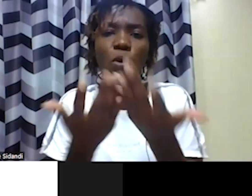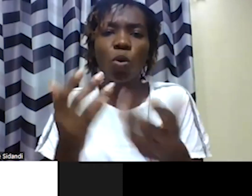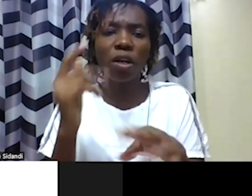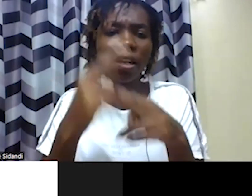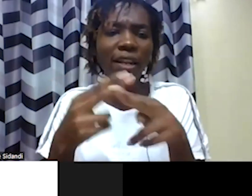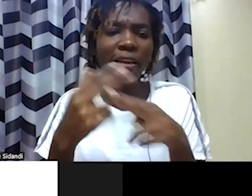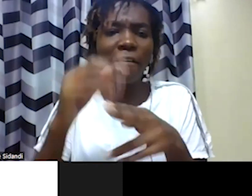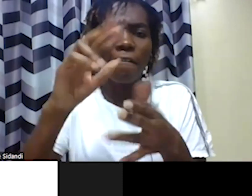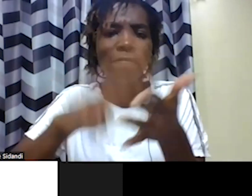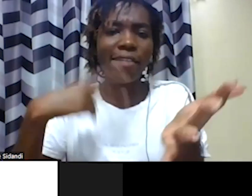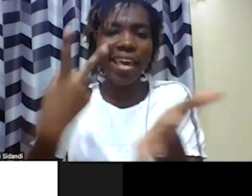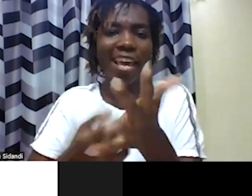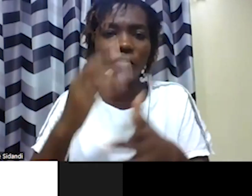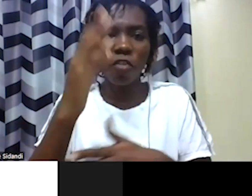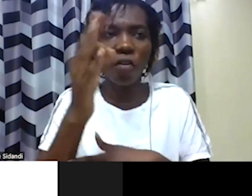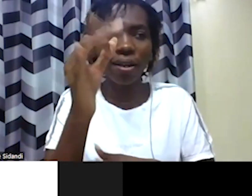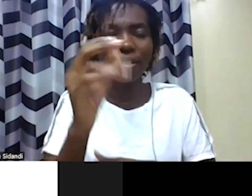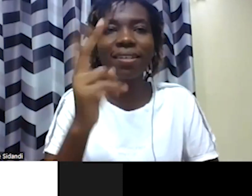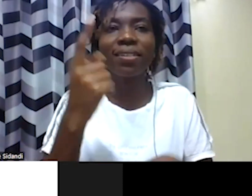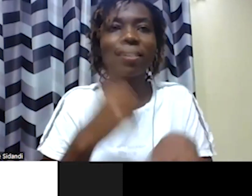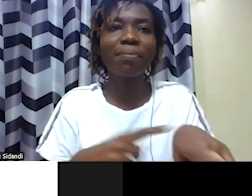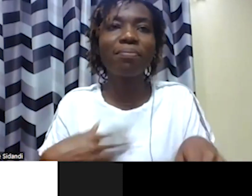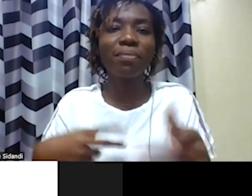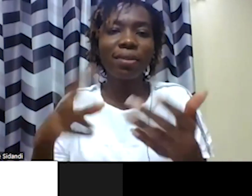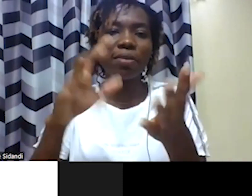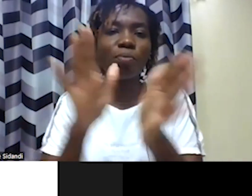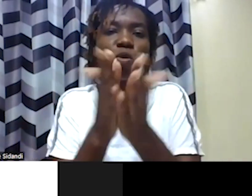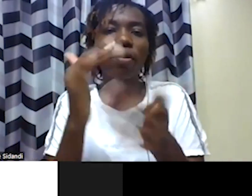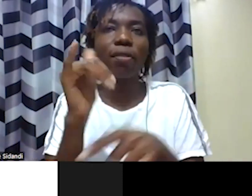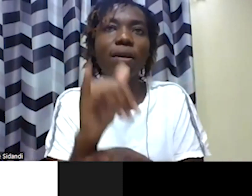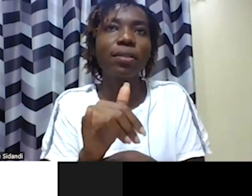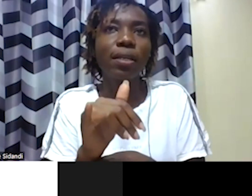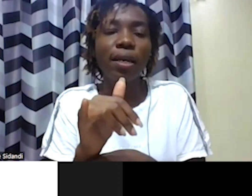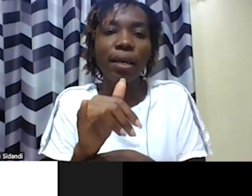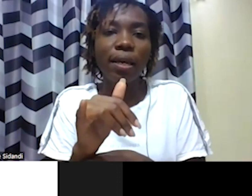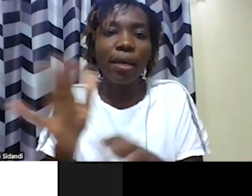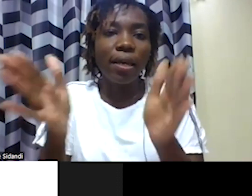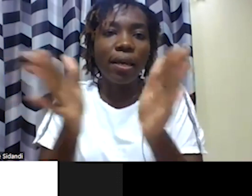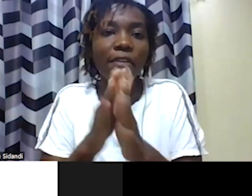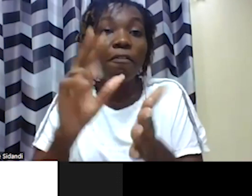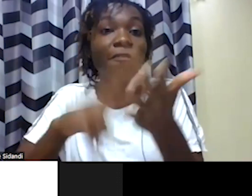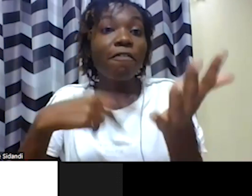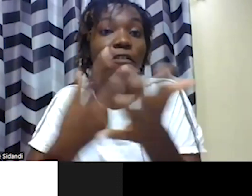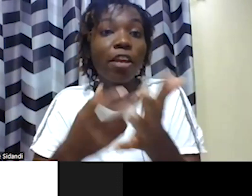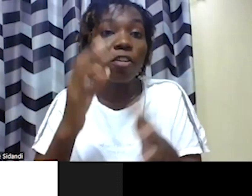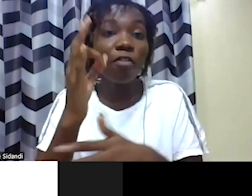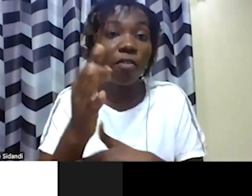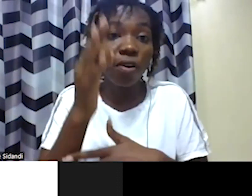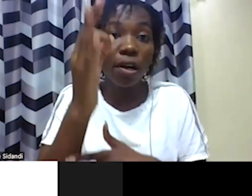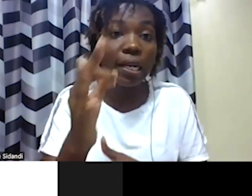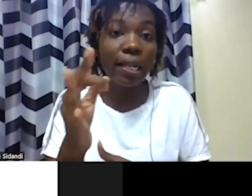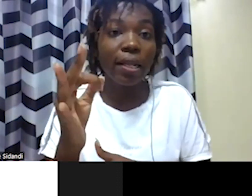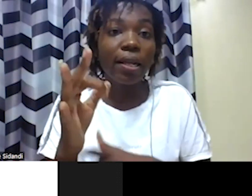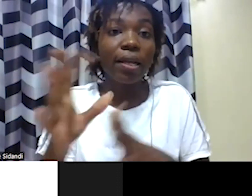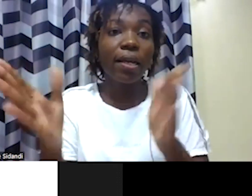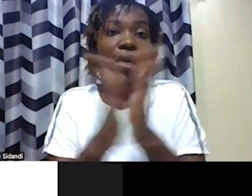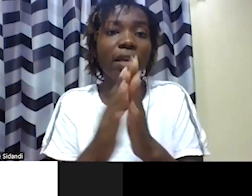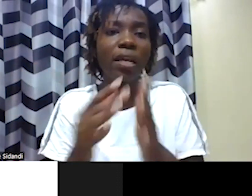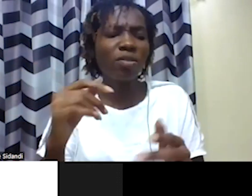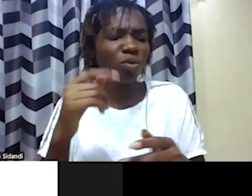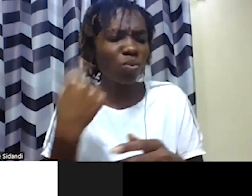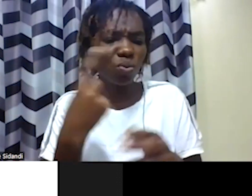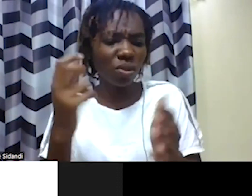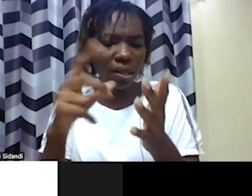This is the second time I'm reading that book. Failing Forward. It talks about, it's by John